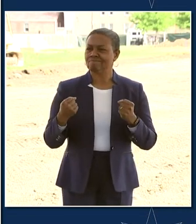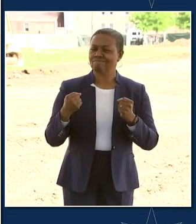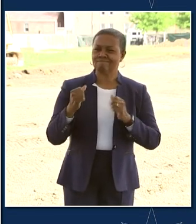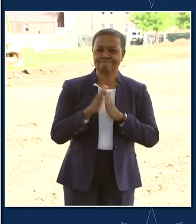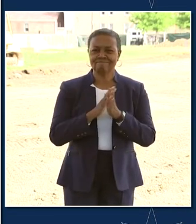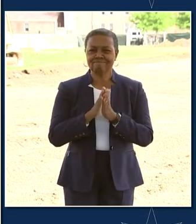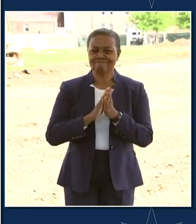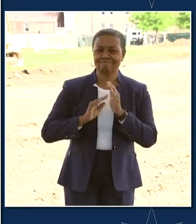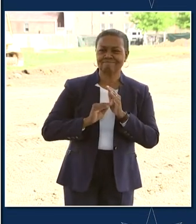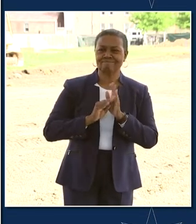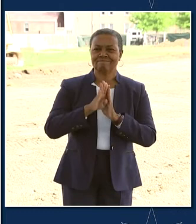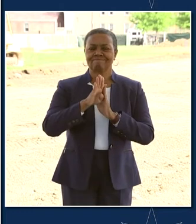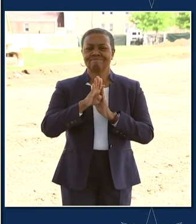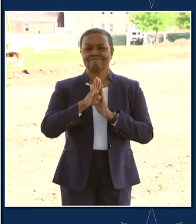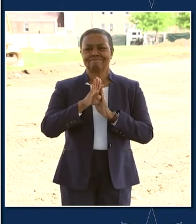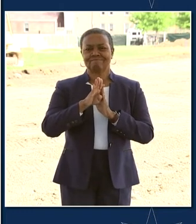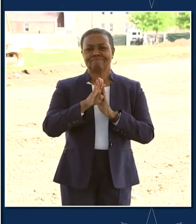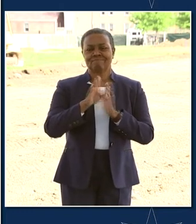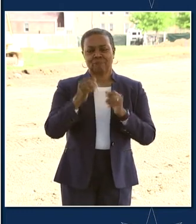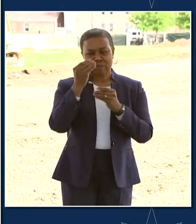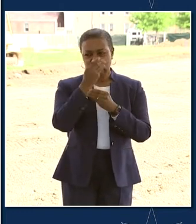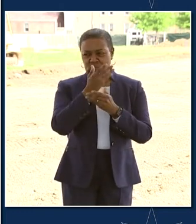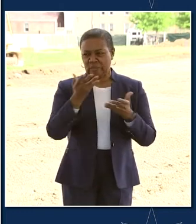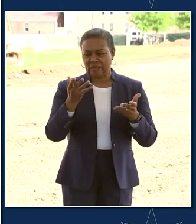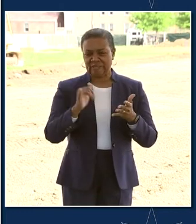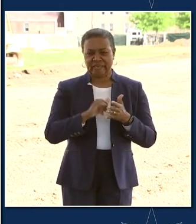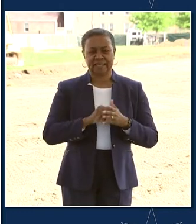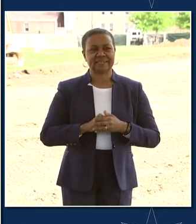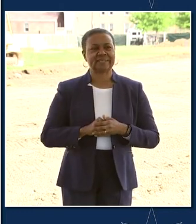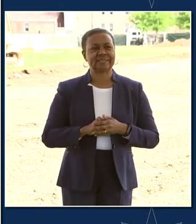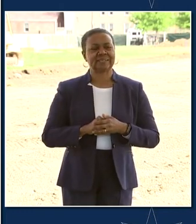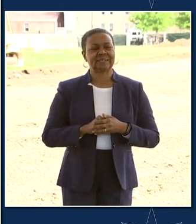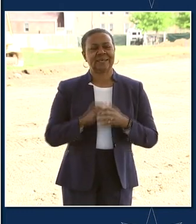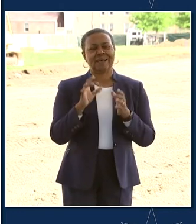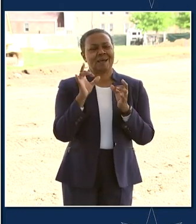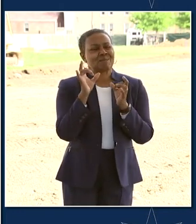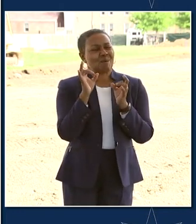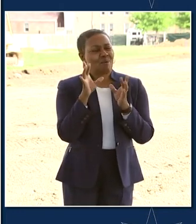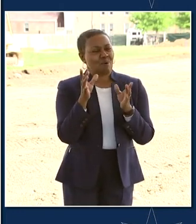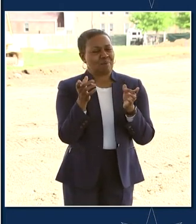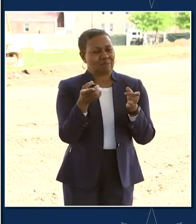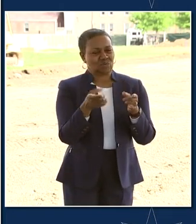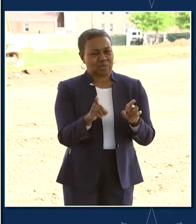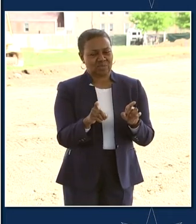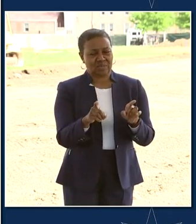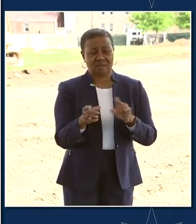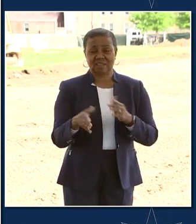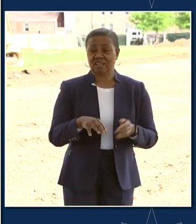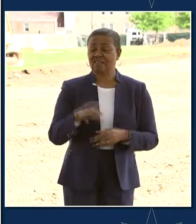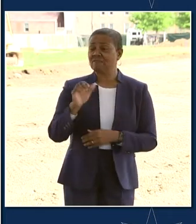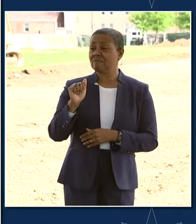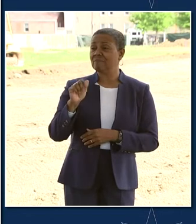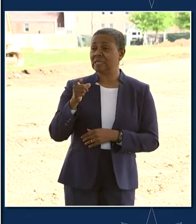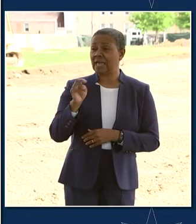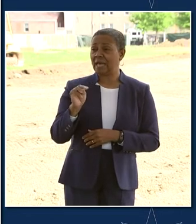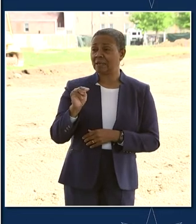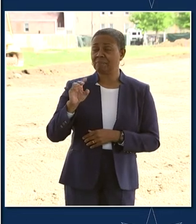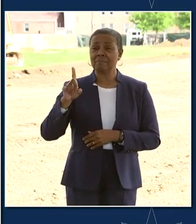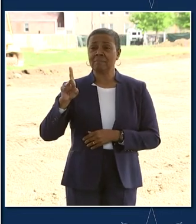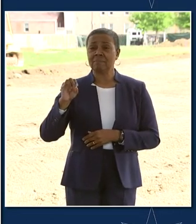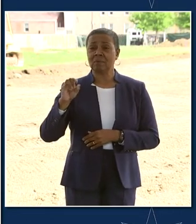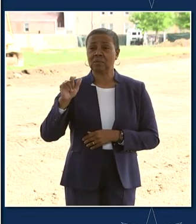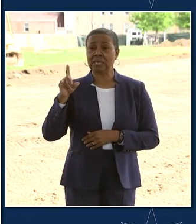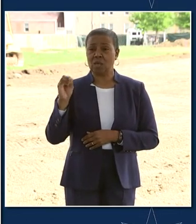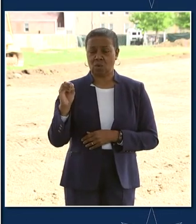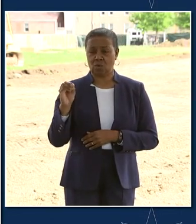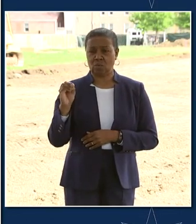vibrant. Let me just say that in a horrible tragedy of the death of Adam Toledo, we